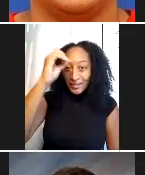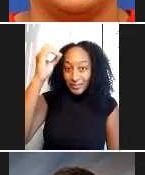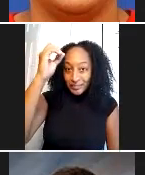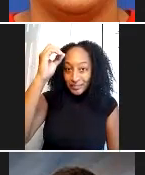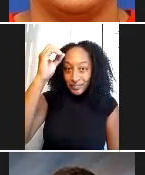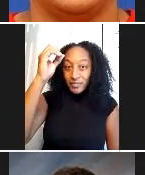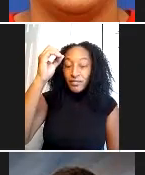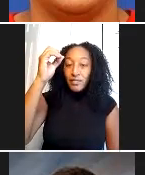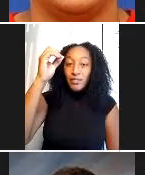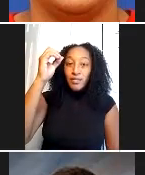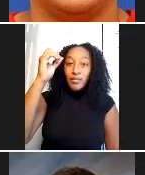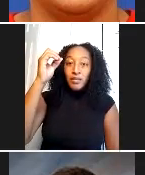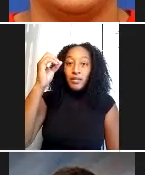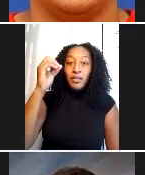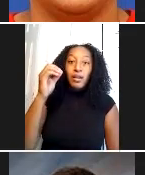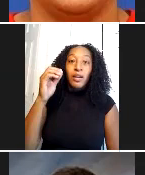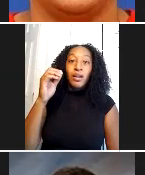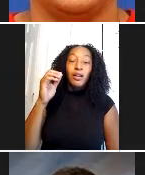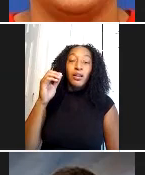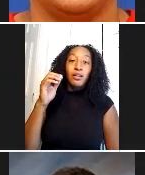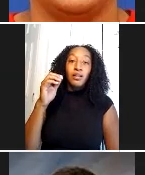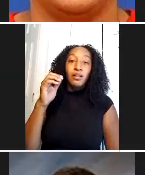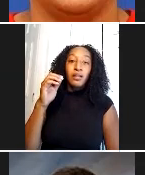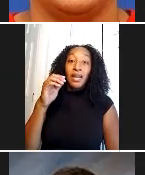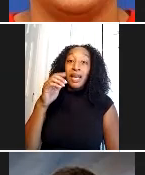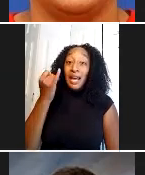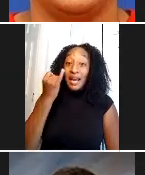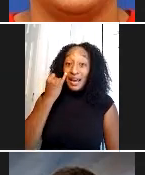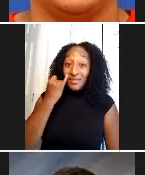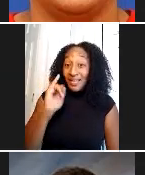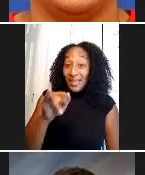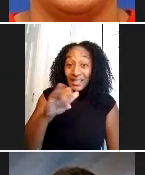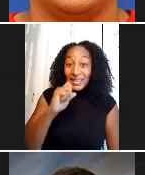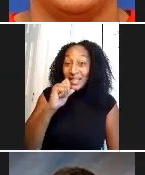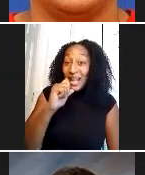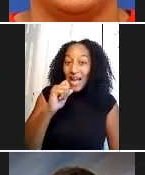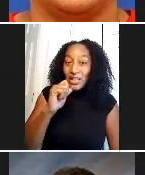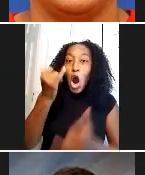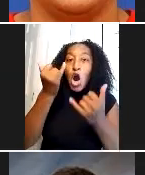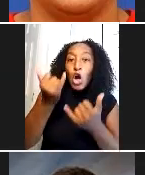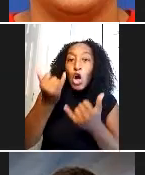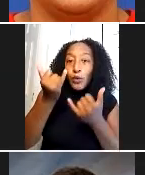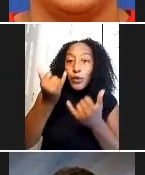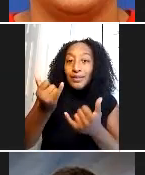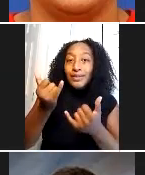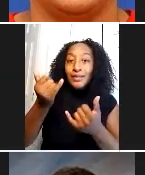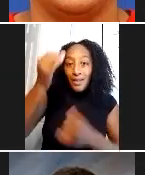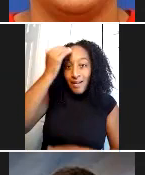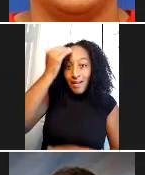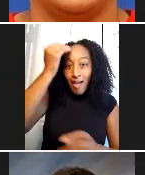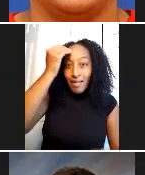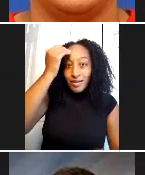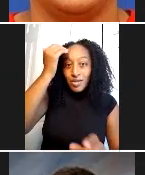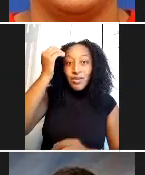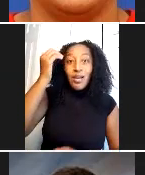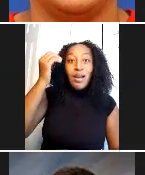then, you know, and it's not testable, then it's not science. Nothing wrong with those things. I tell folk